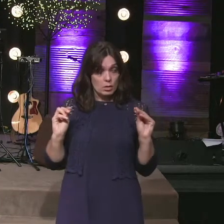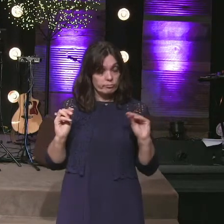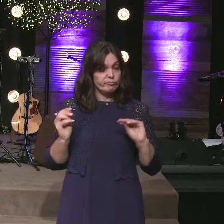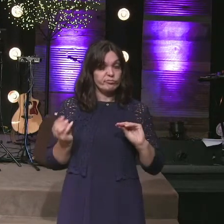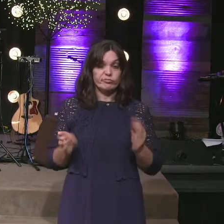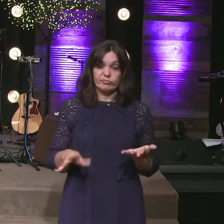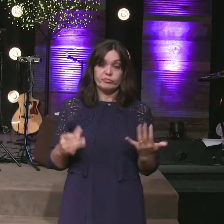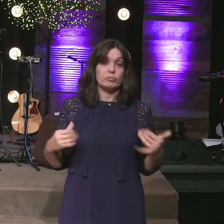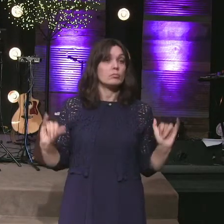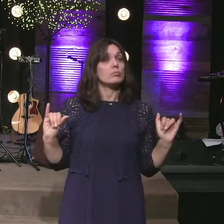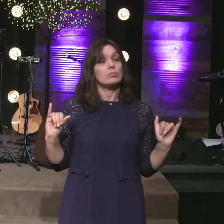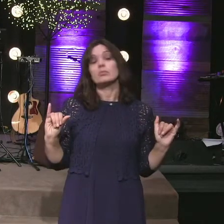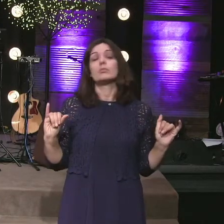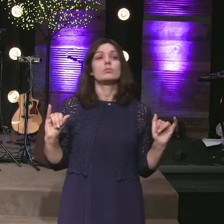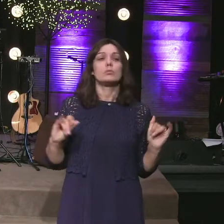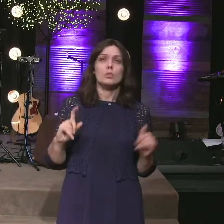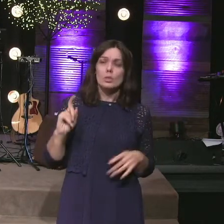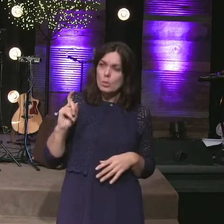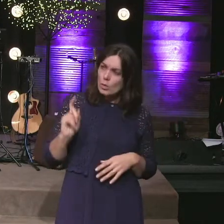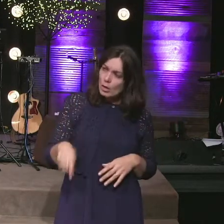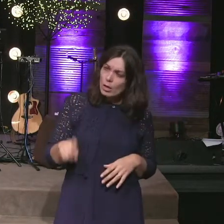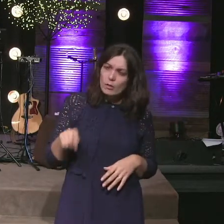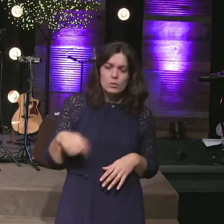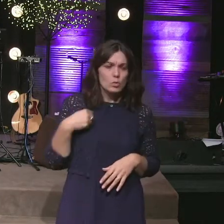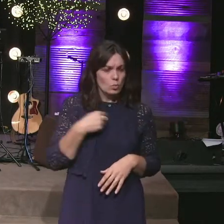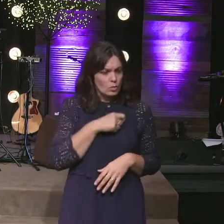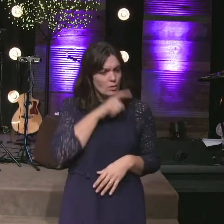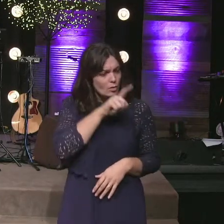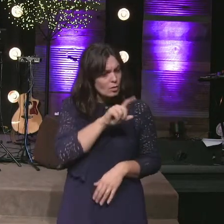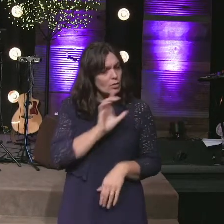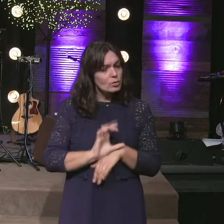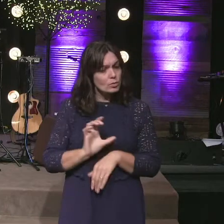You gotta, we have to. We're the church.